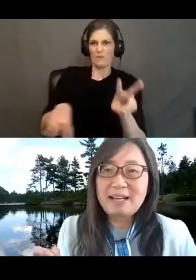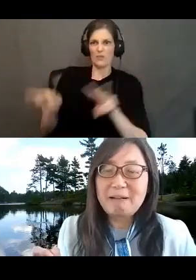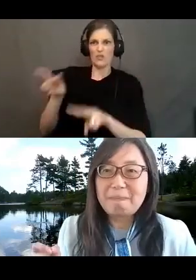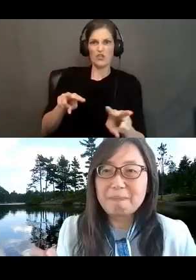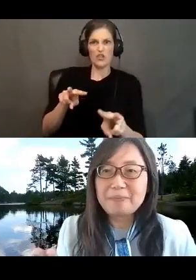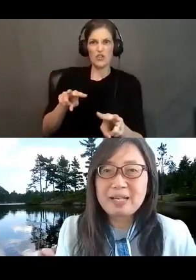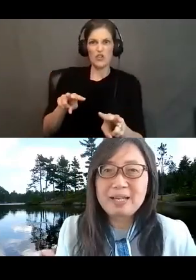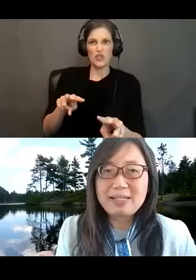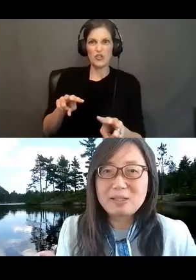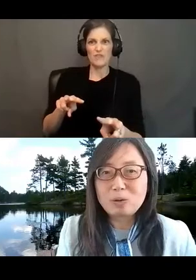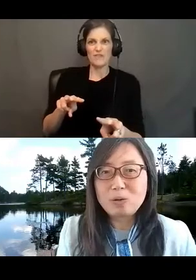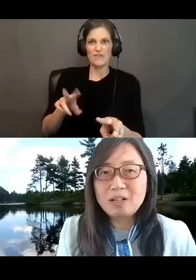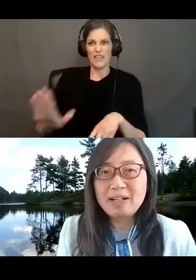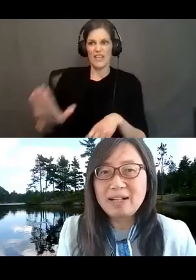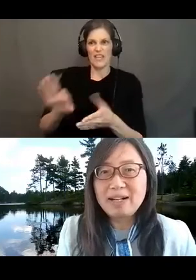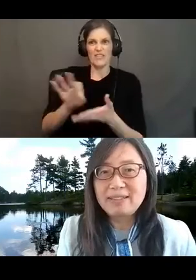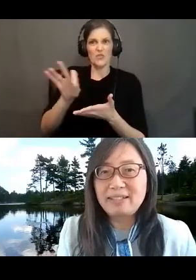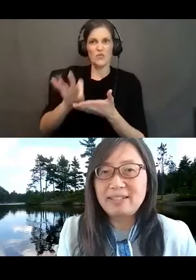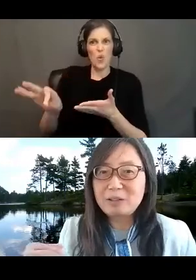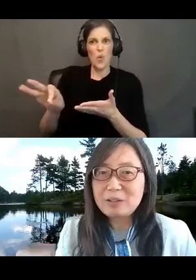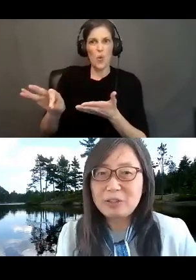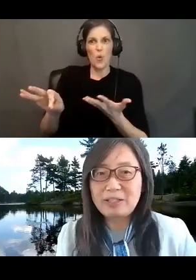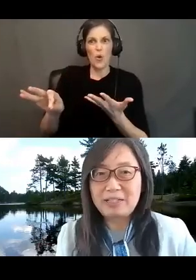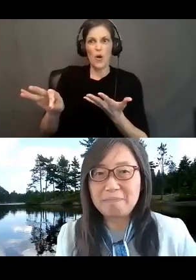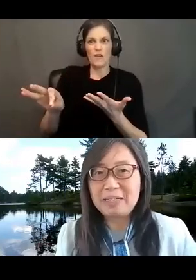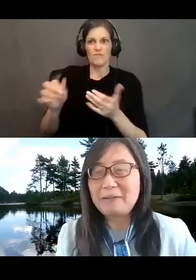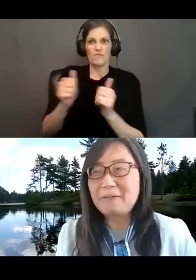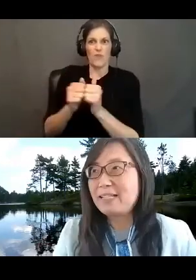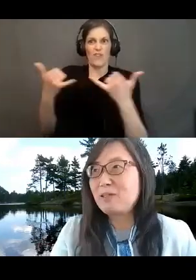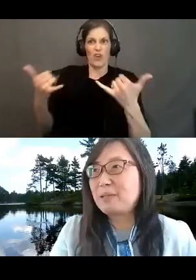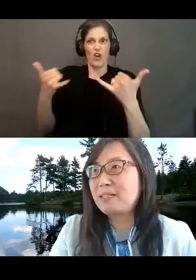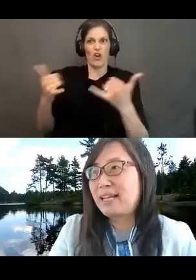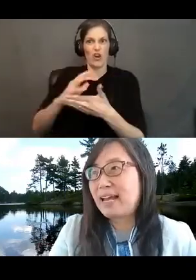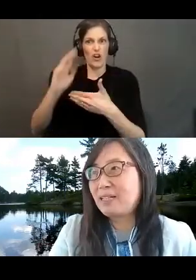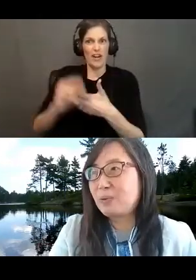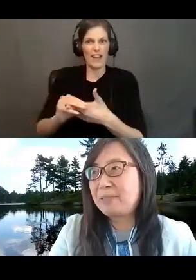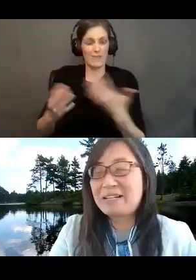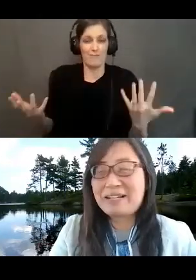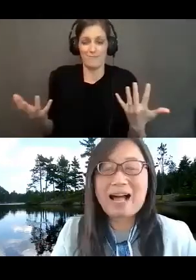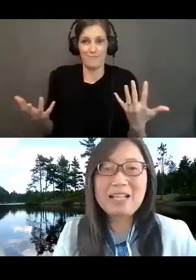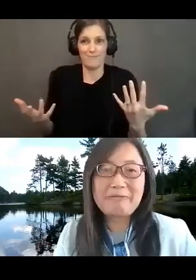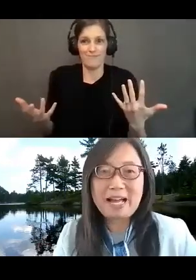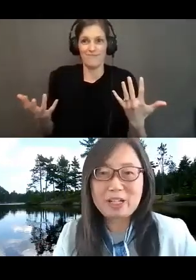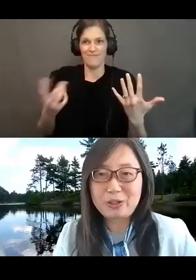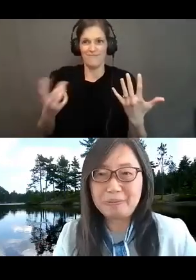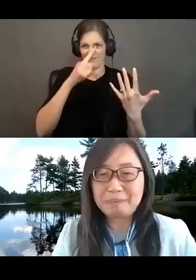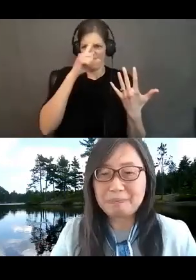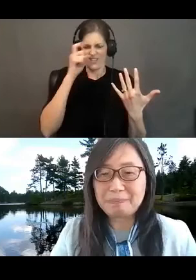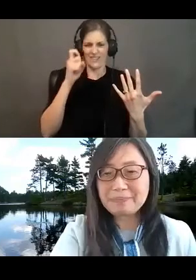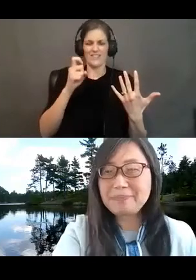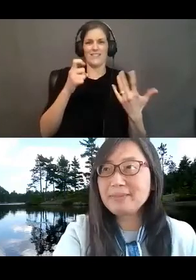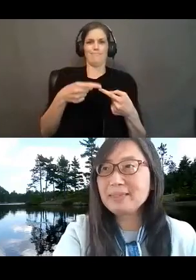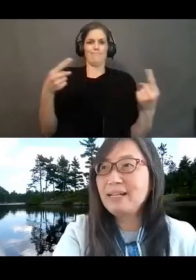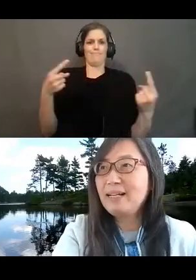his score under the current curriculum, right? So because the latter would be counterfactual.